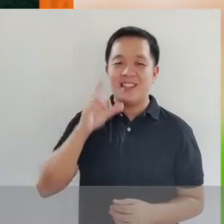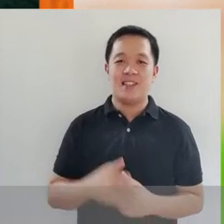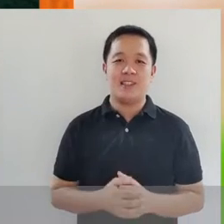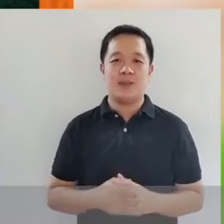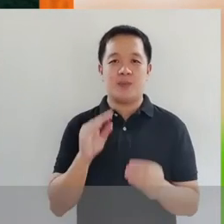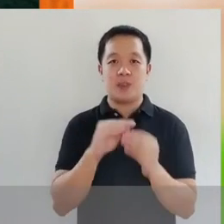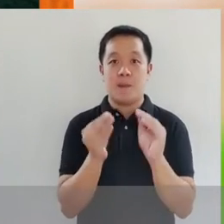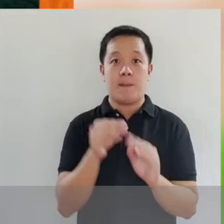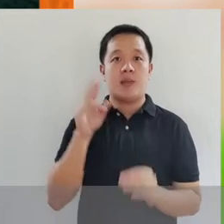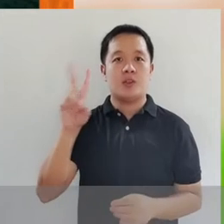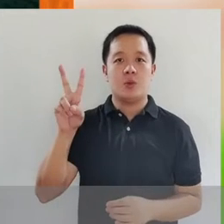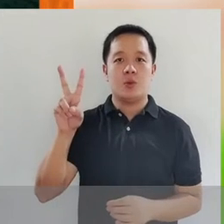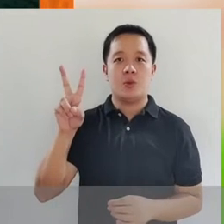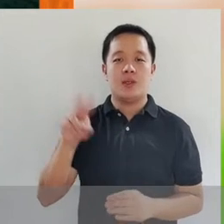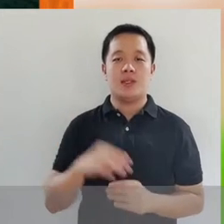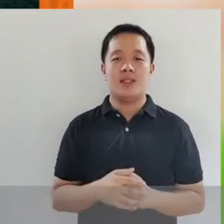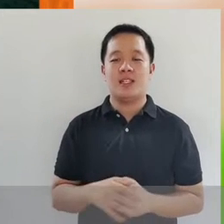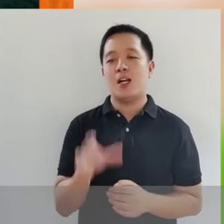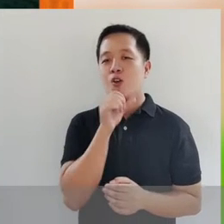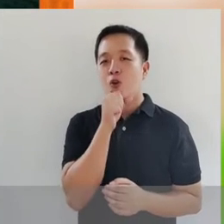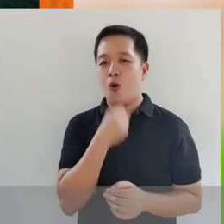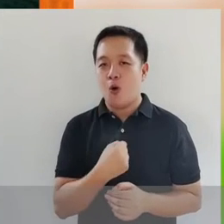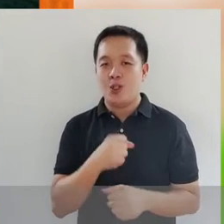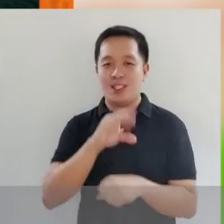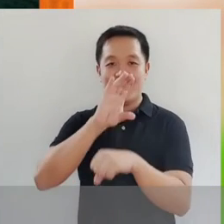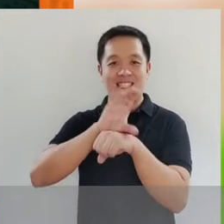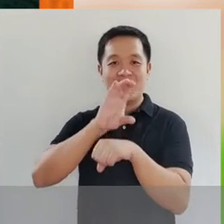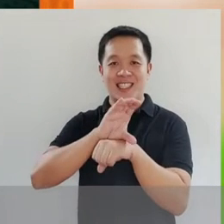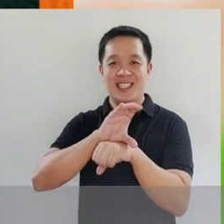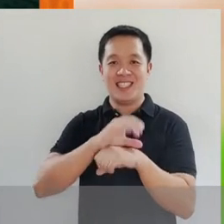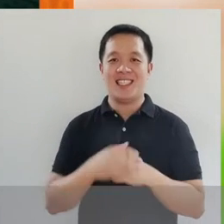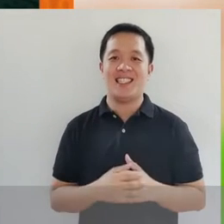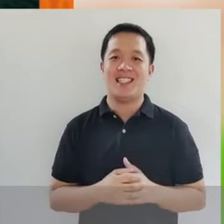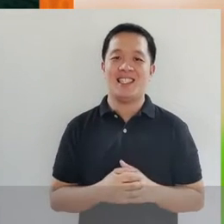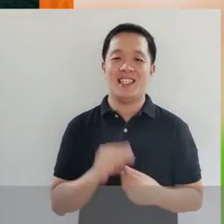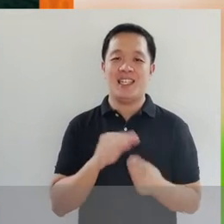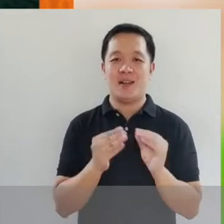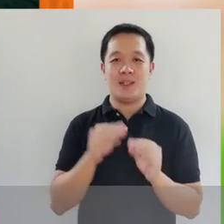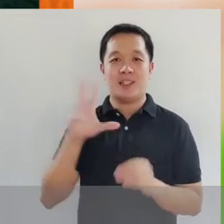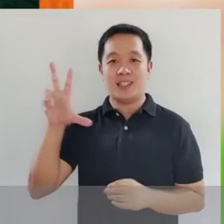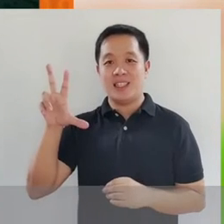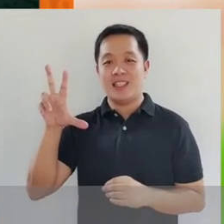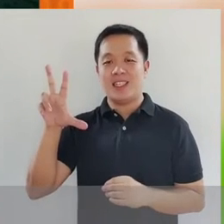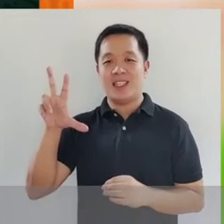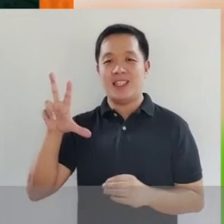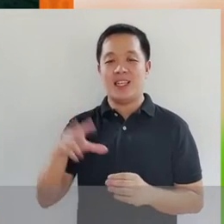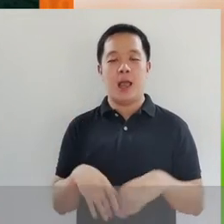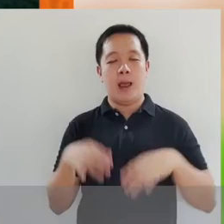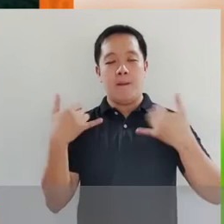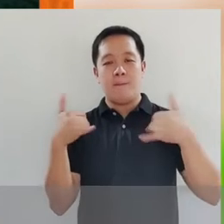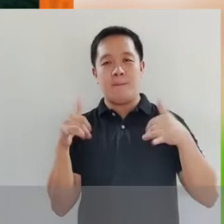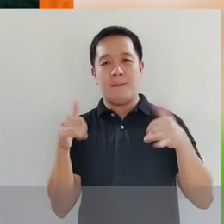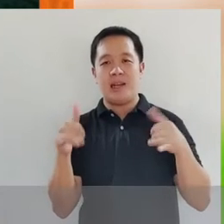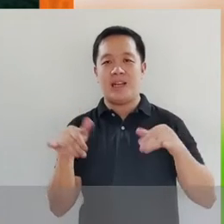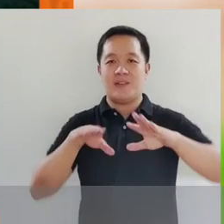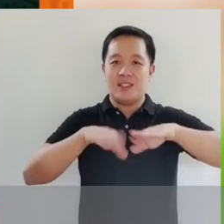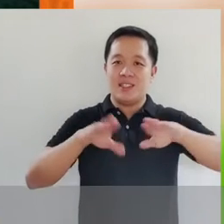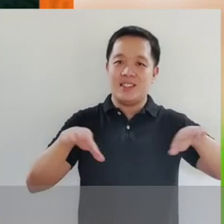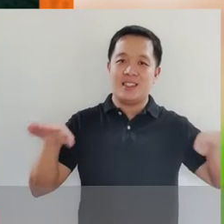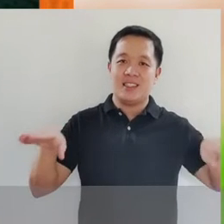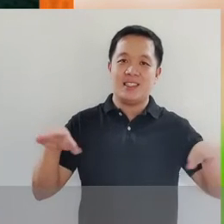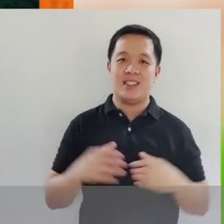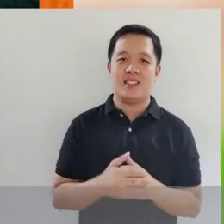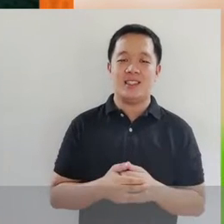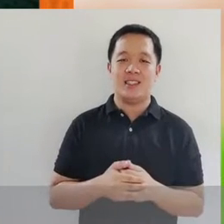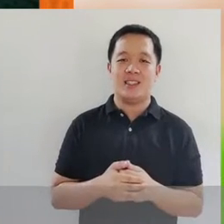lunch. Number two, an antique church. Number three, playful